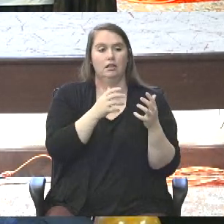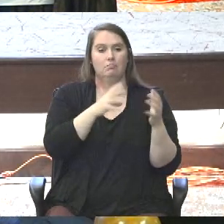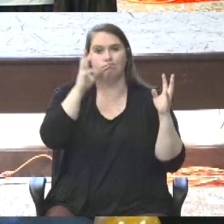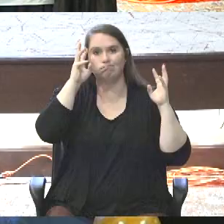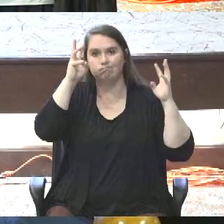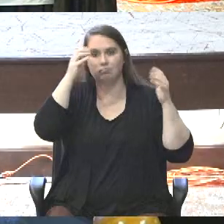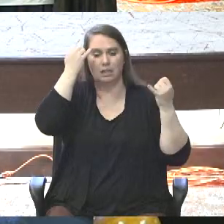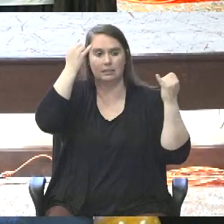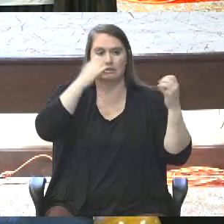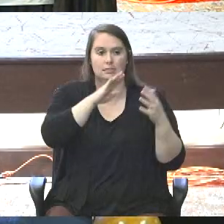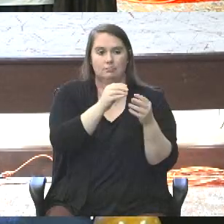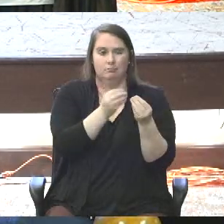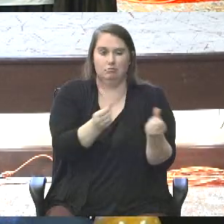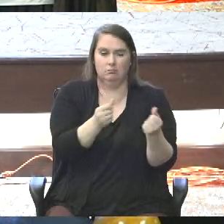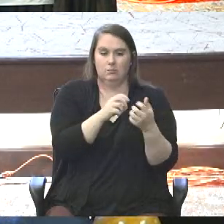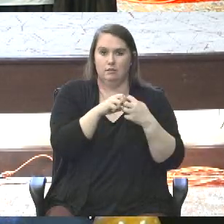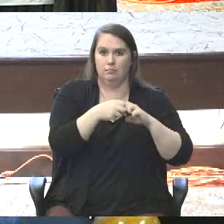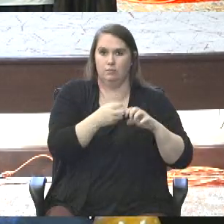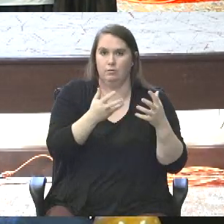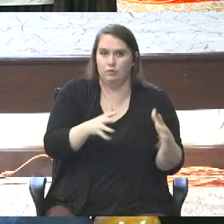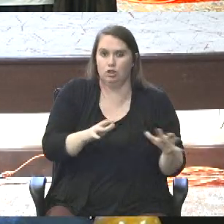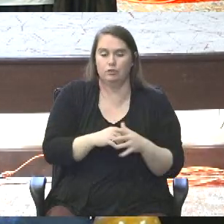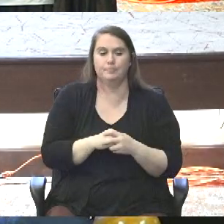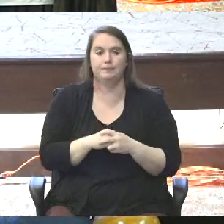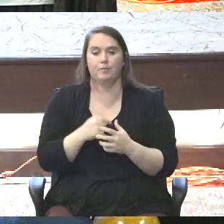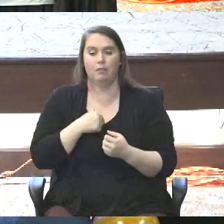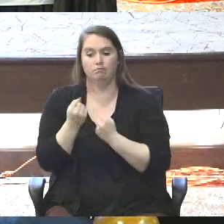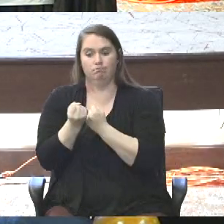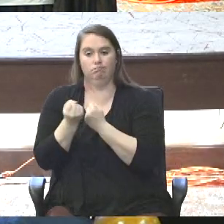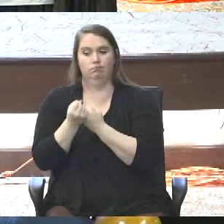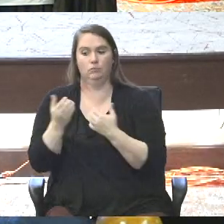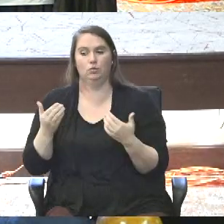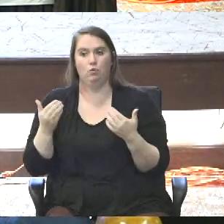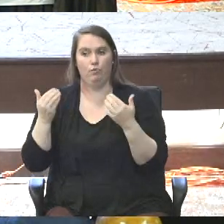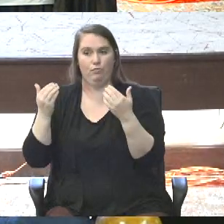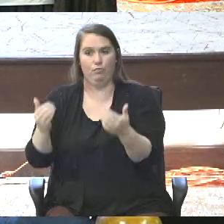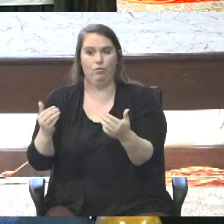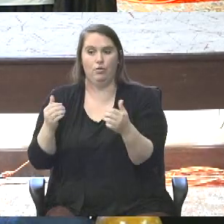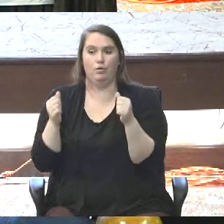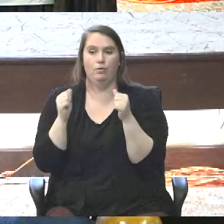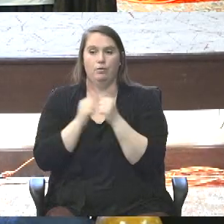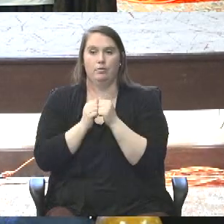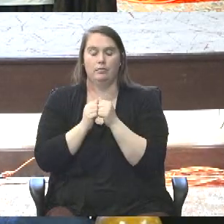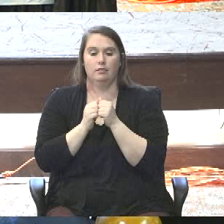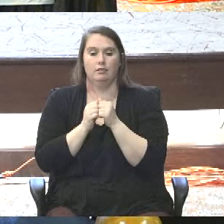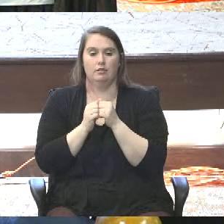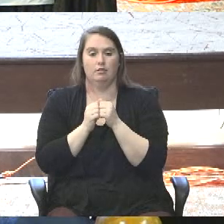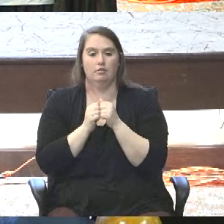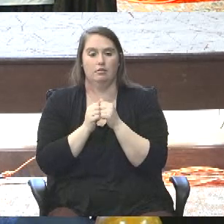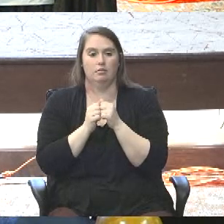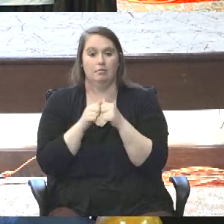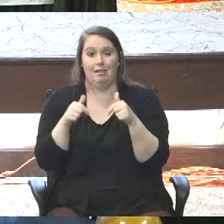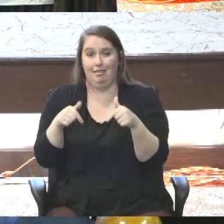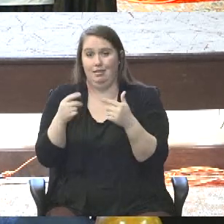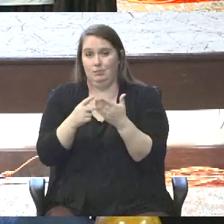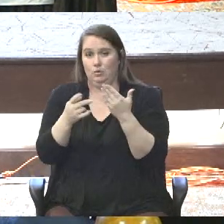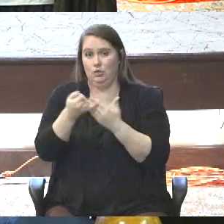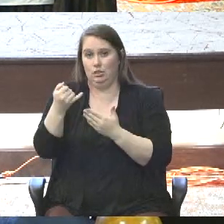and solutions. I'm supportive of moving forward with this project